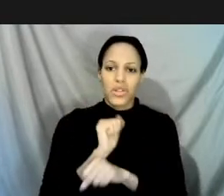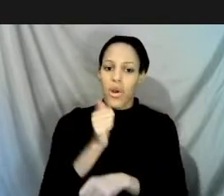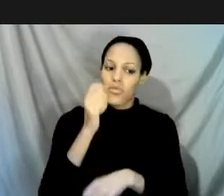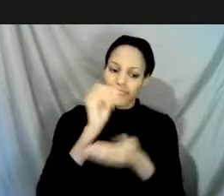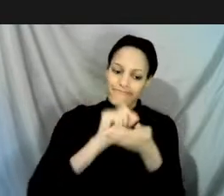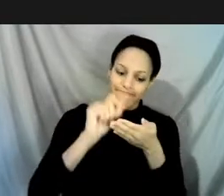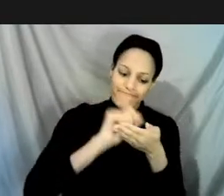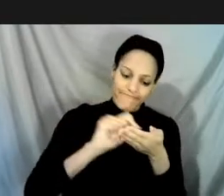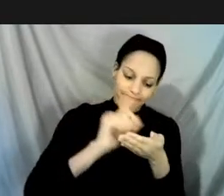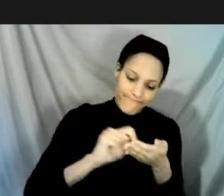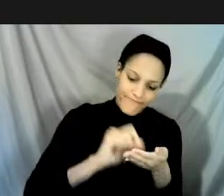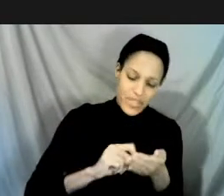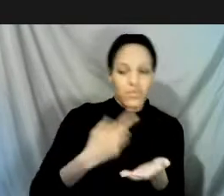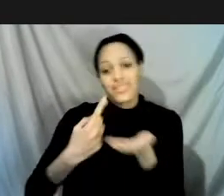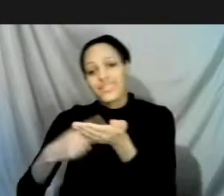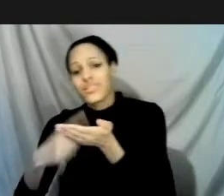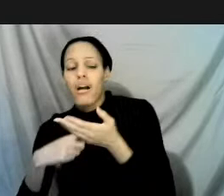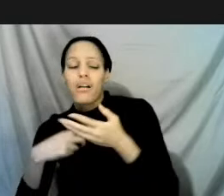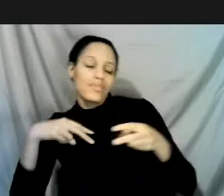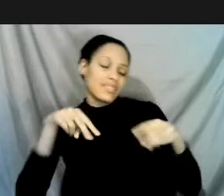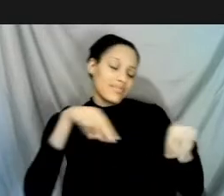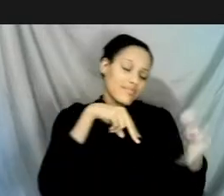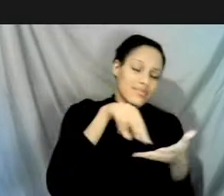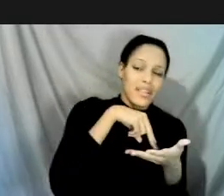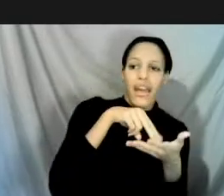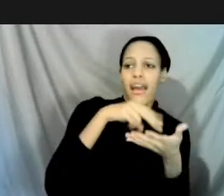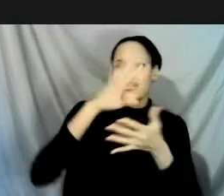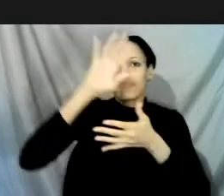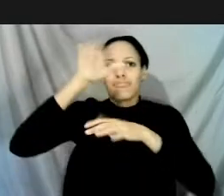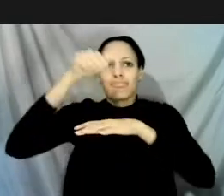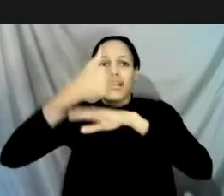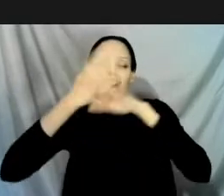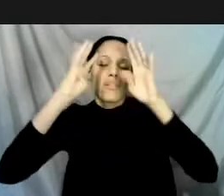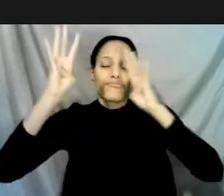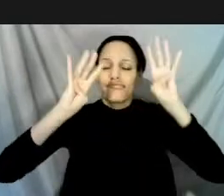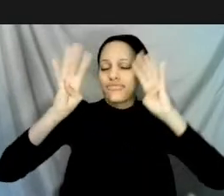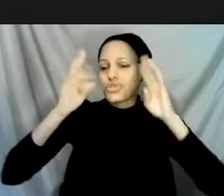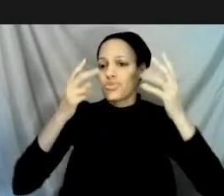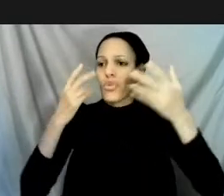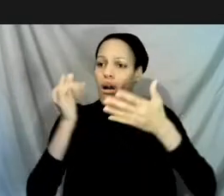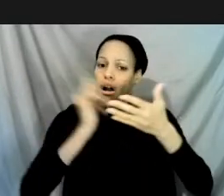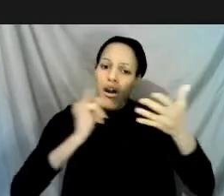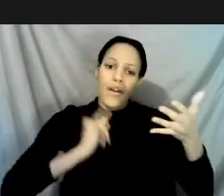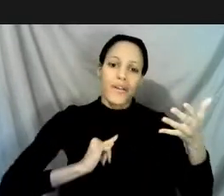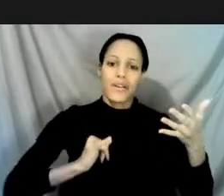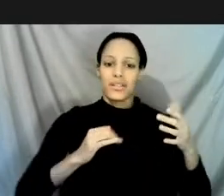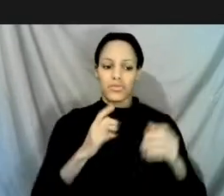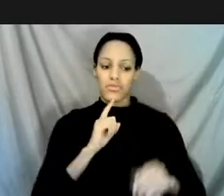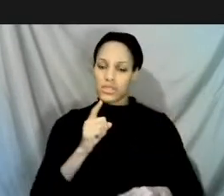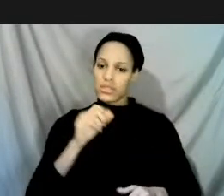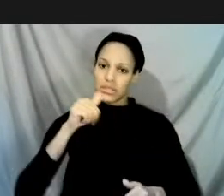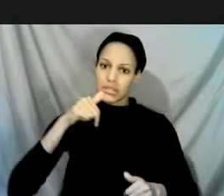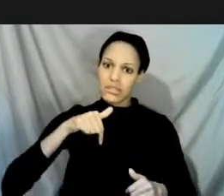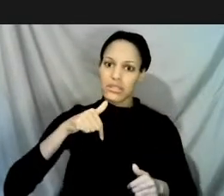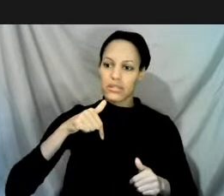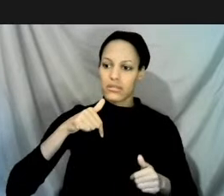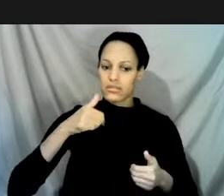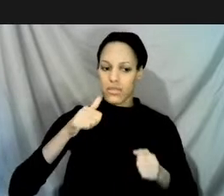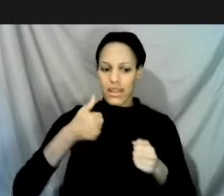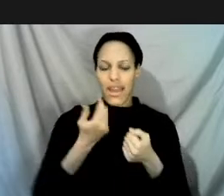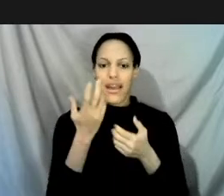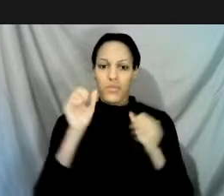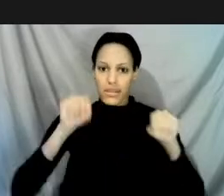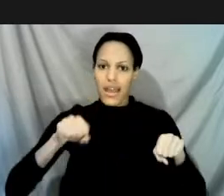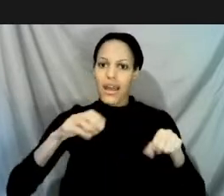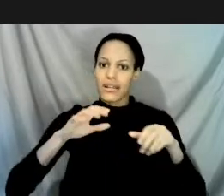talk, we dance, we create visual art. And so this is a way for us to create our own living history.